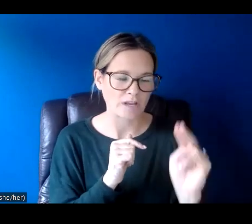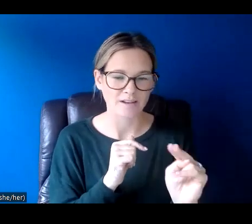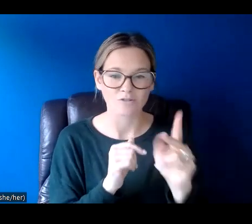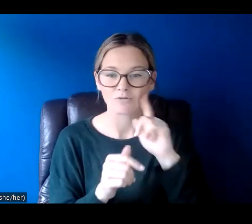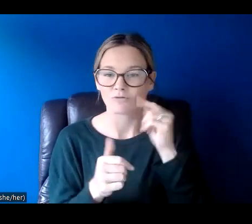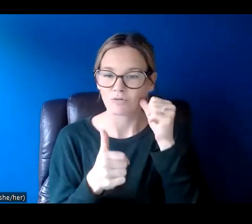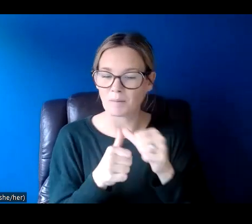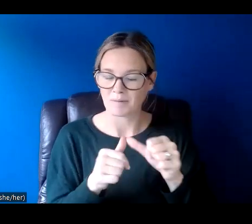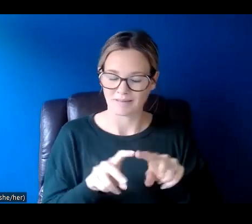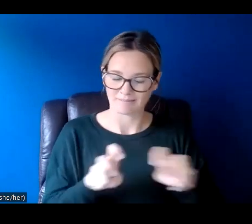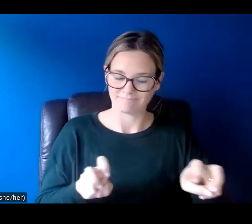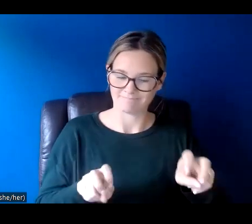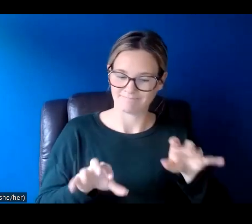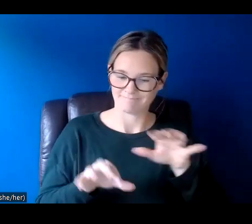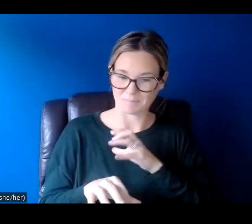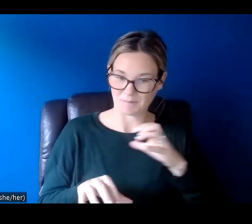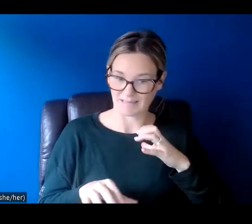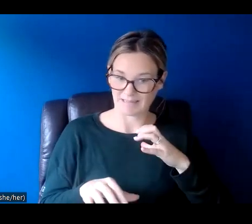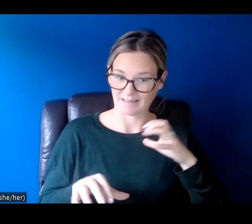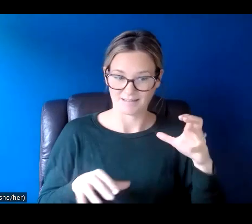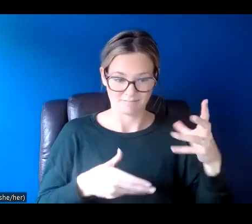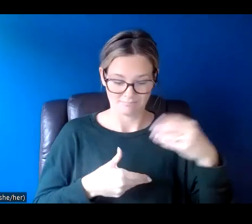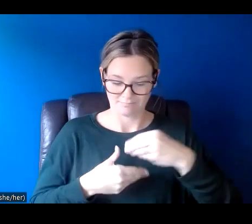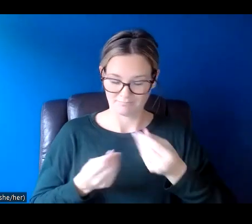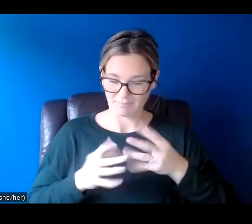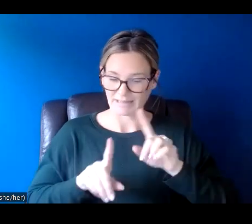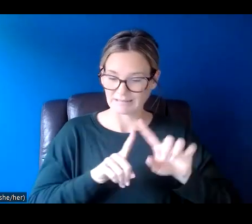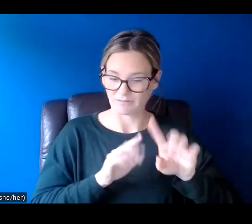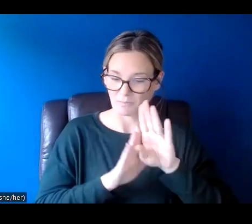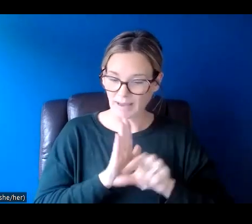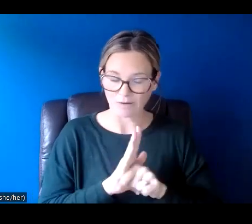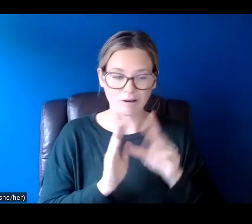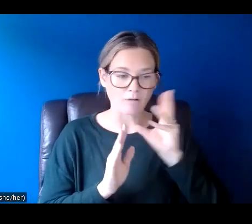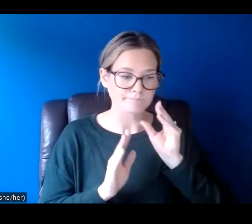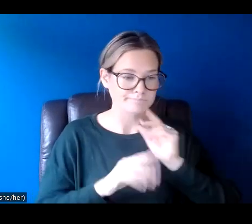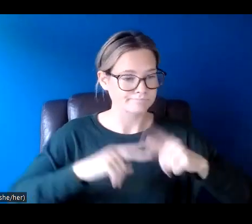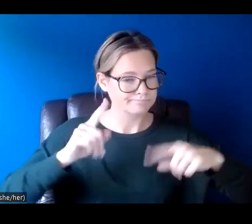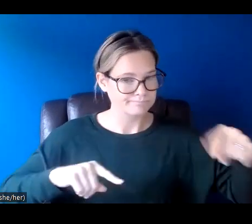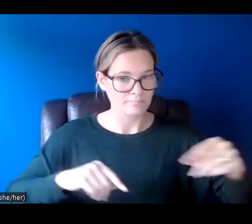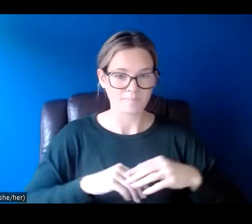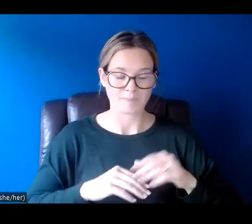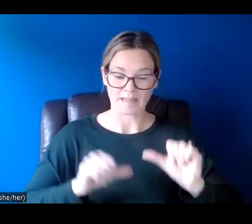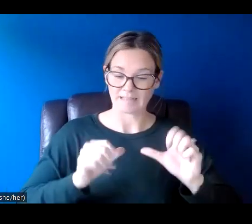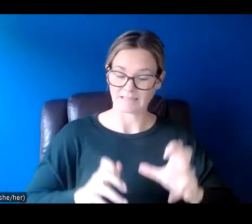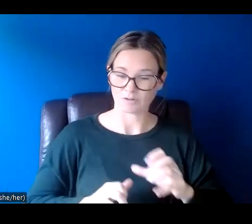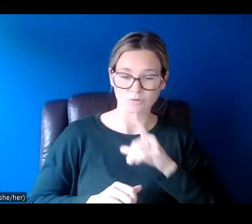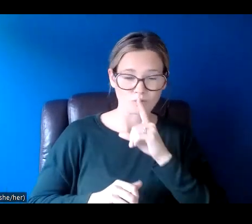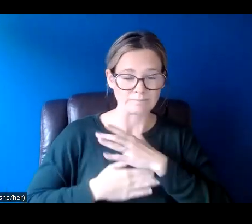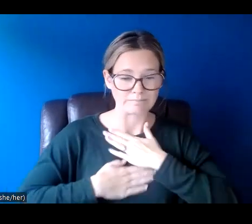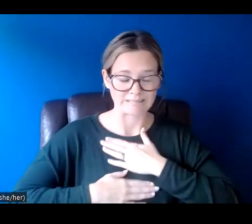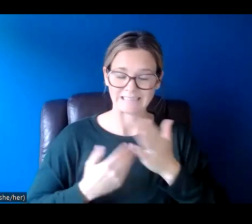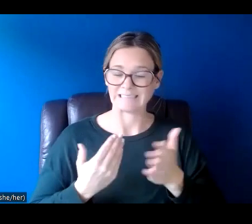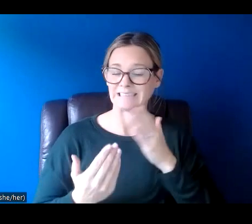selection committee will be made up of people from many different practices and experiences. Assessors really appreciate being able to